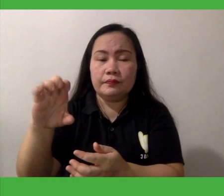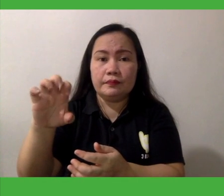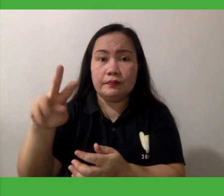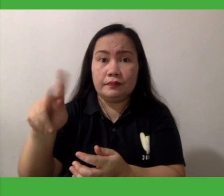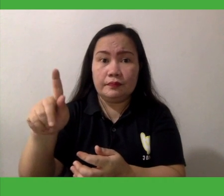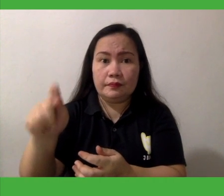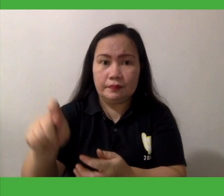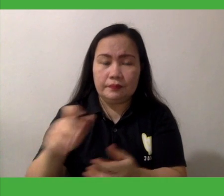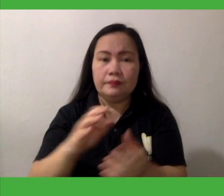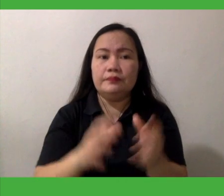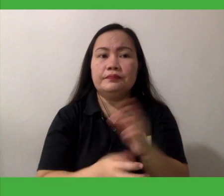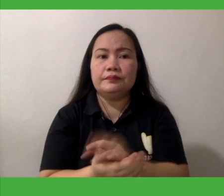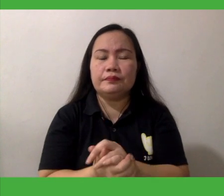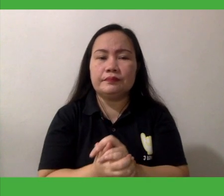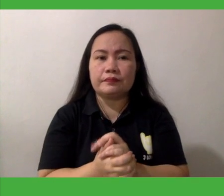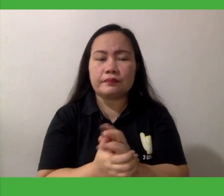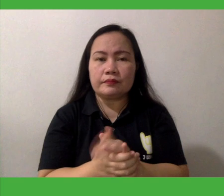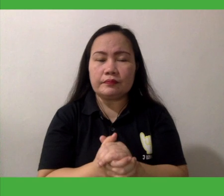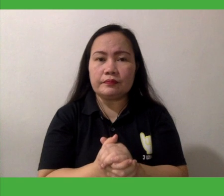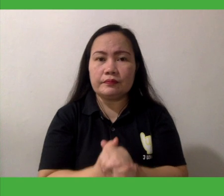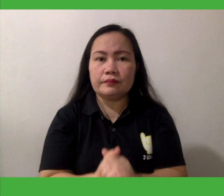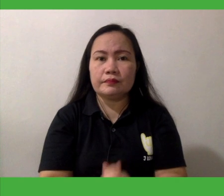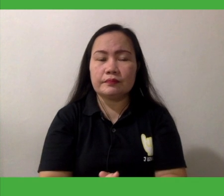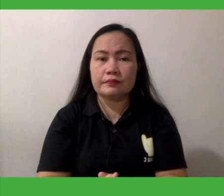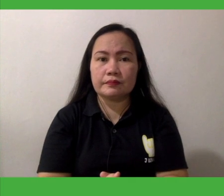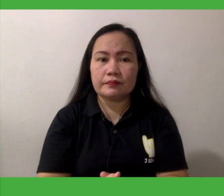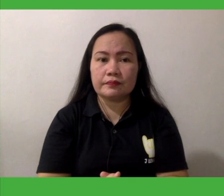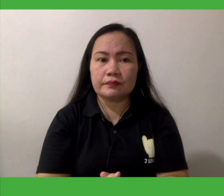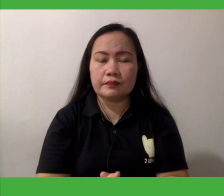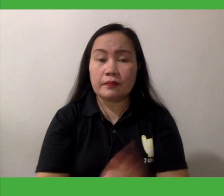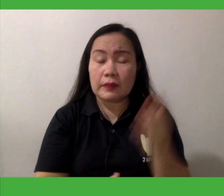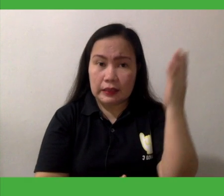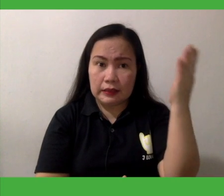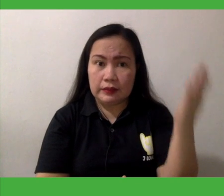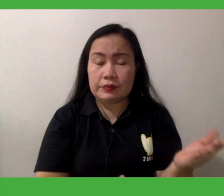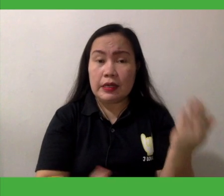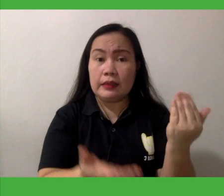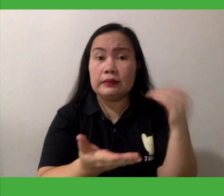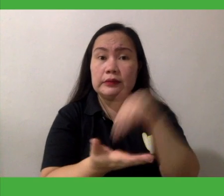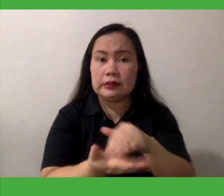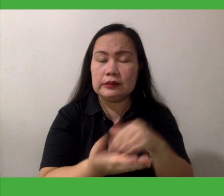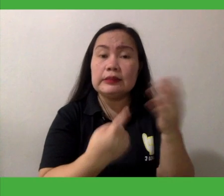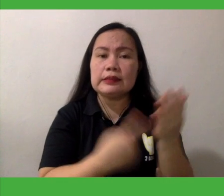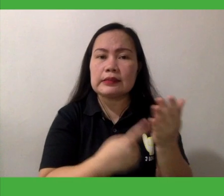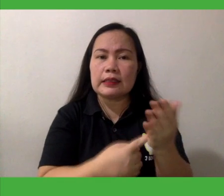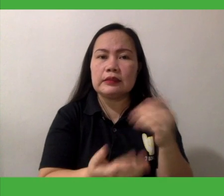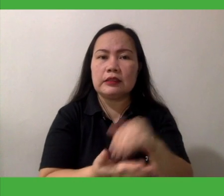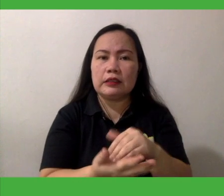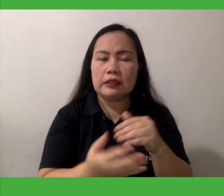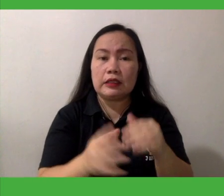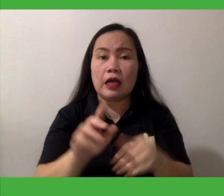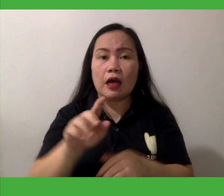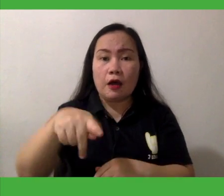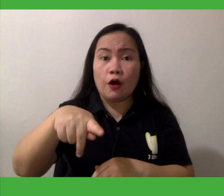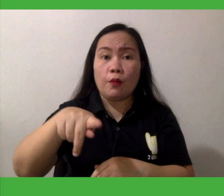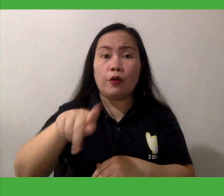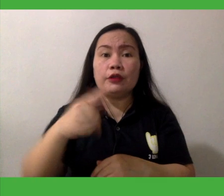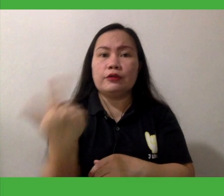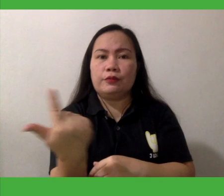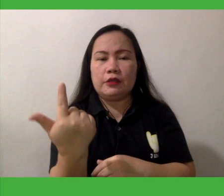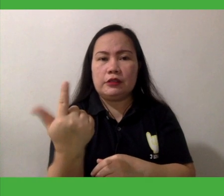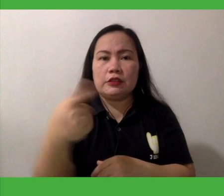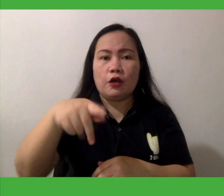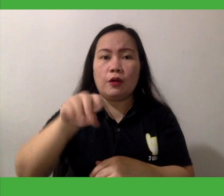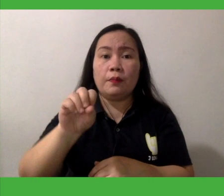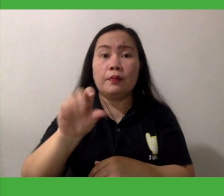Dapat alam po natin yon. Although, ito ay i-discuss pa rin naman sa pagpasok ng